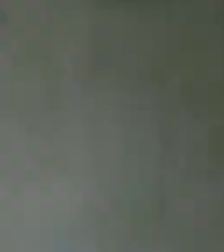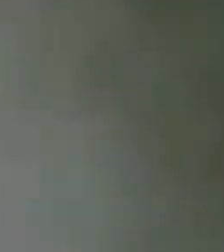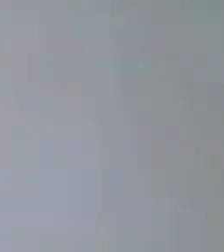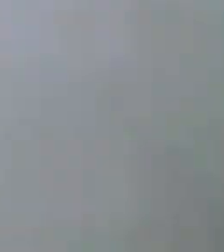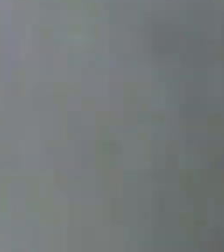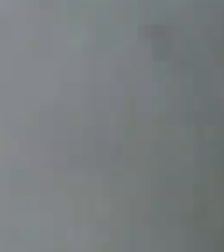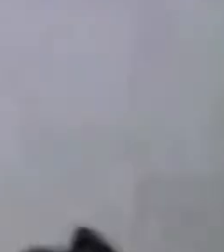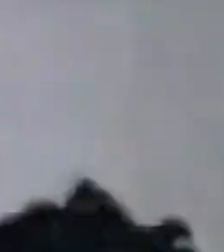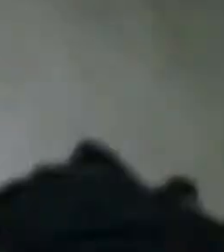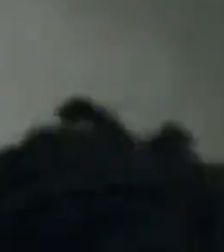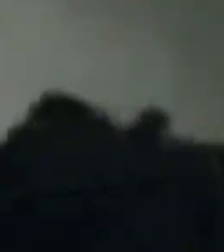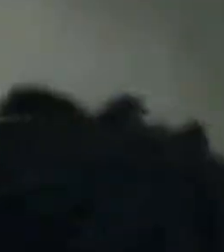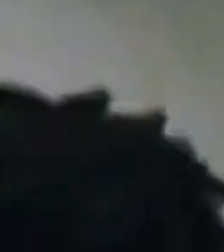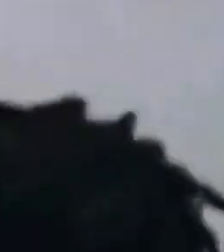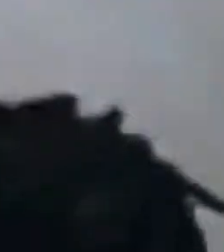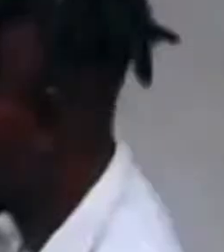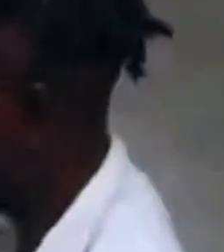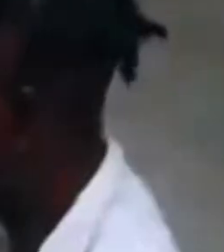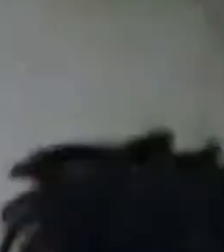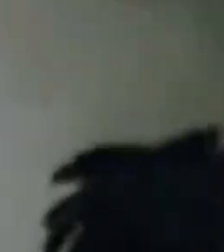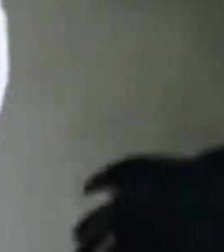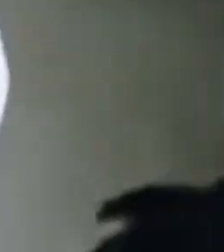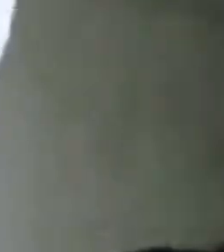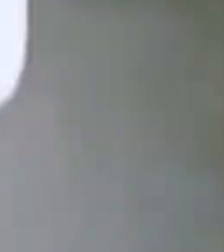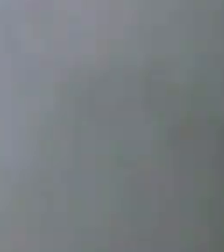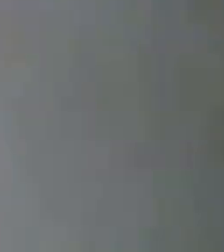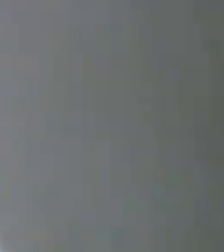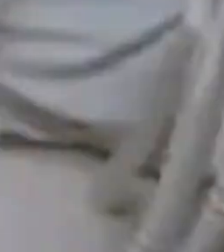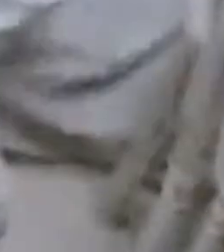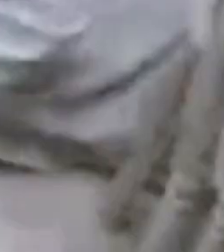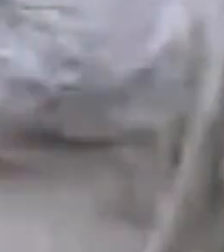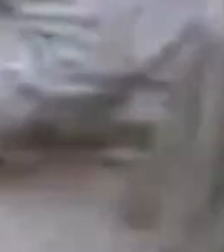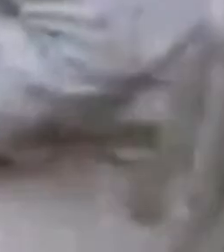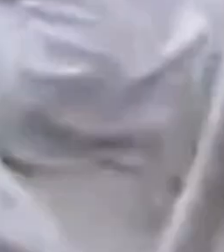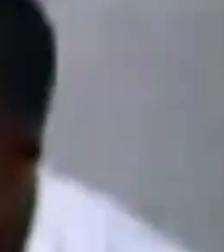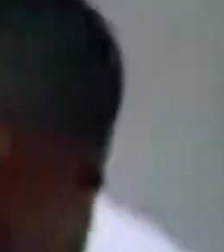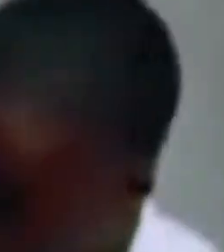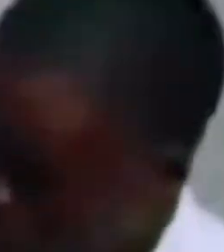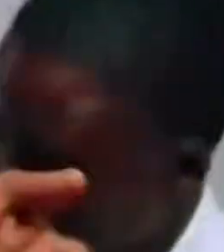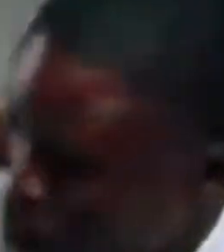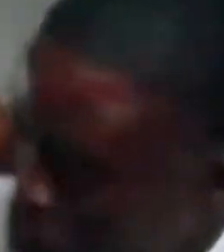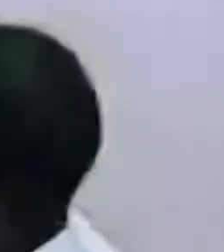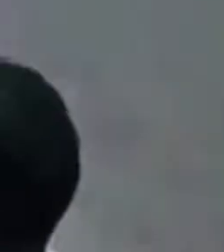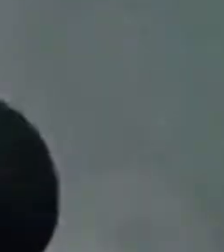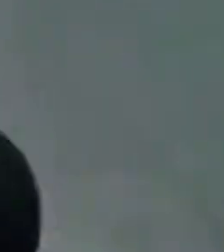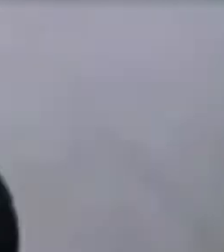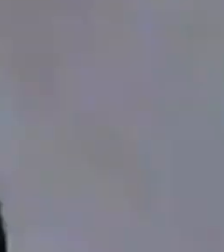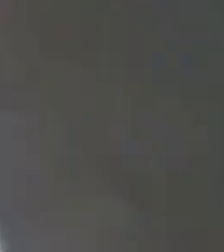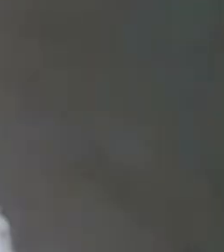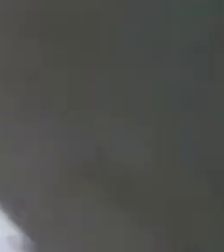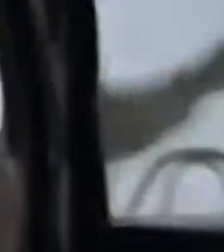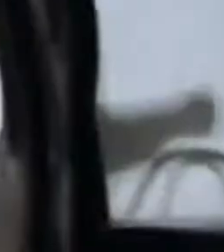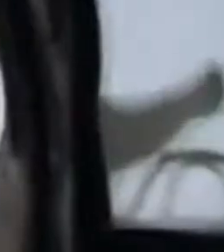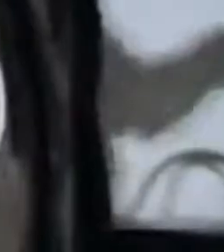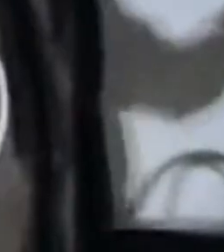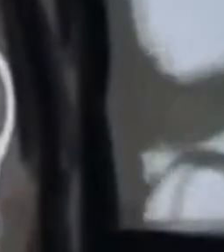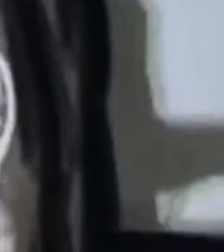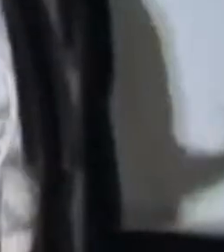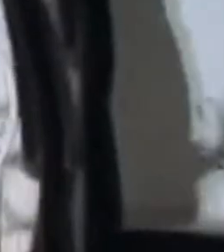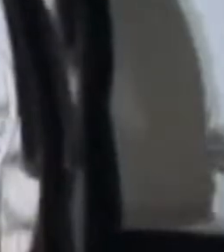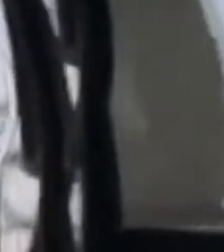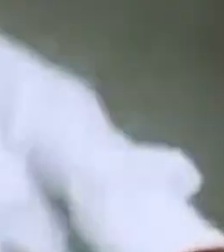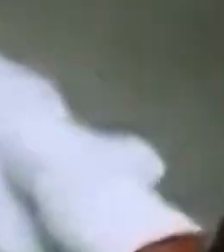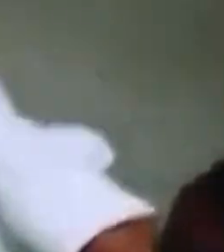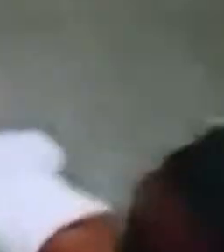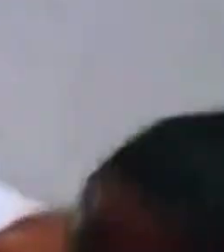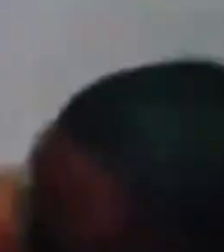joy that you know me and you love me. And I'll see you and you smile at me. Not of the world, but in this world. So I pray I manage to speak your spirit to my listeners. And